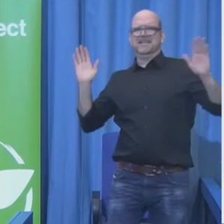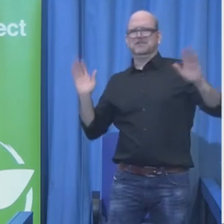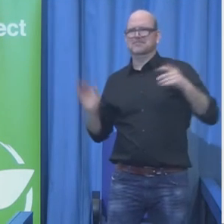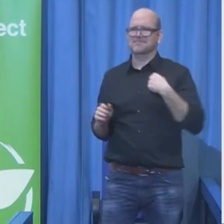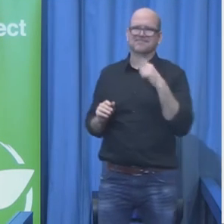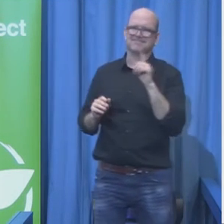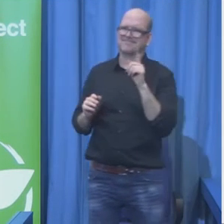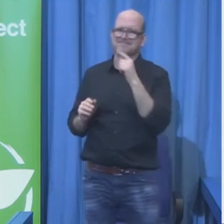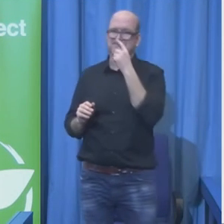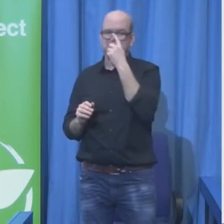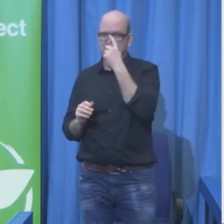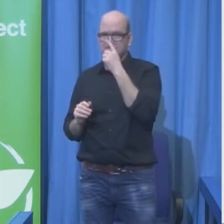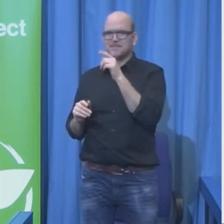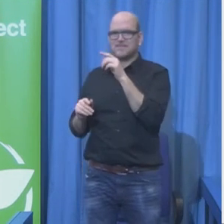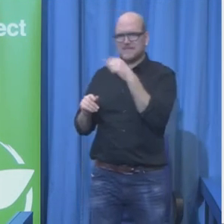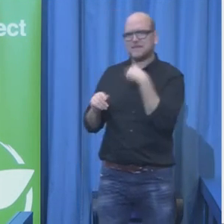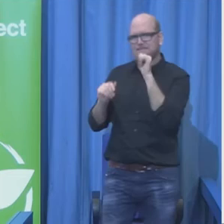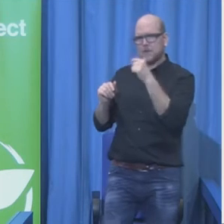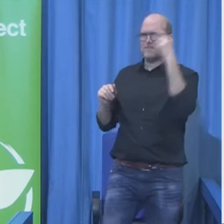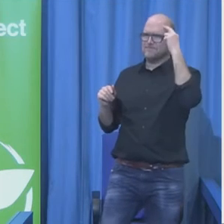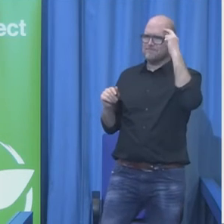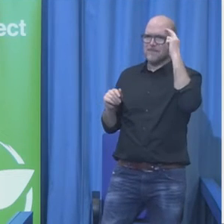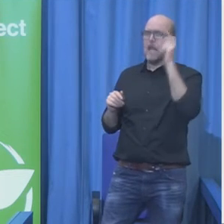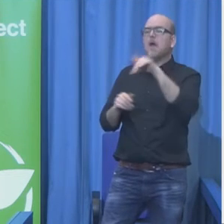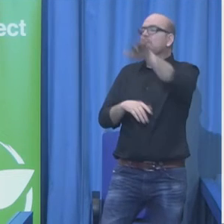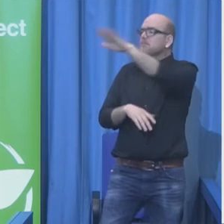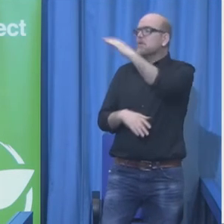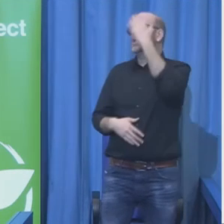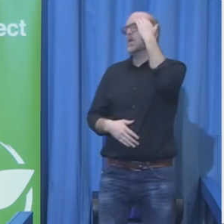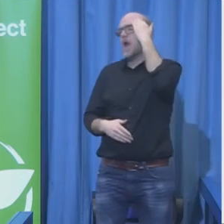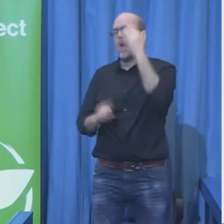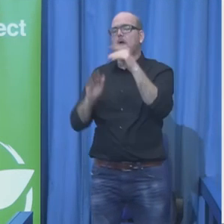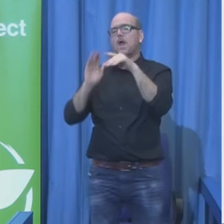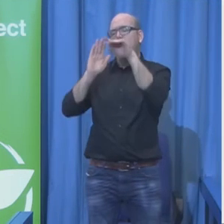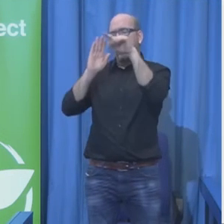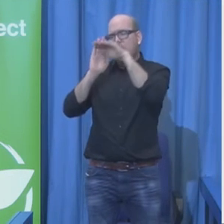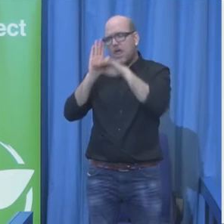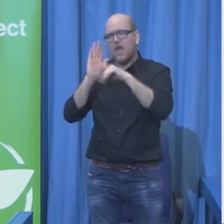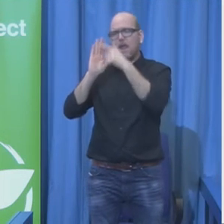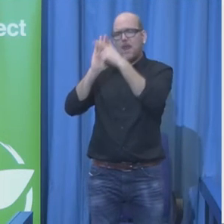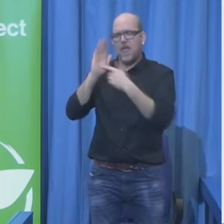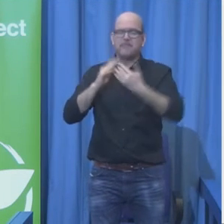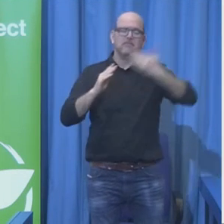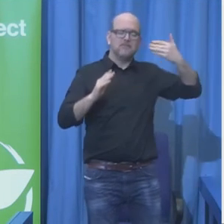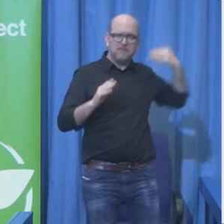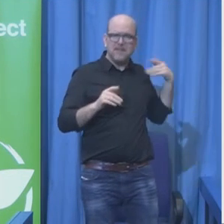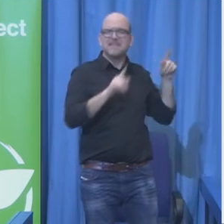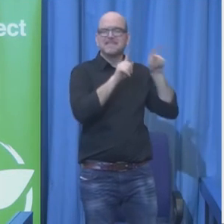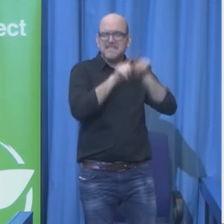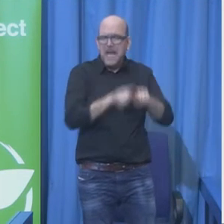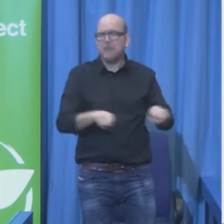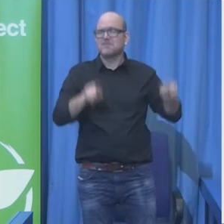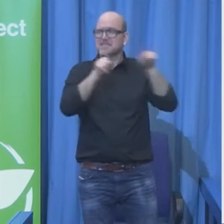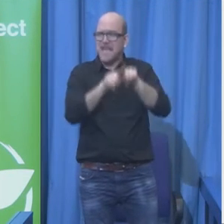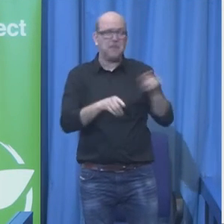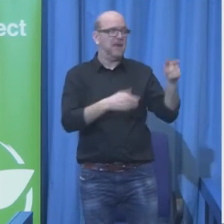are used to do not work in practice. What's the view of the panelists?